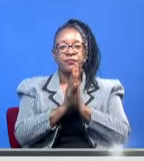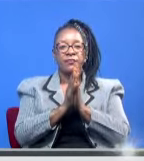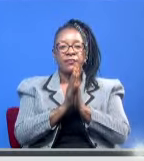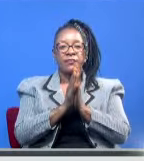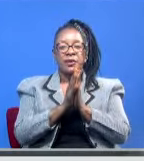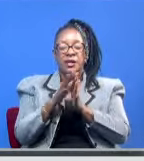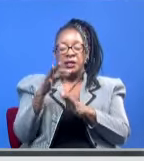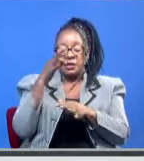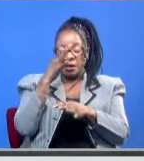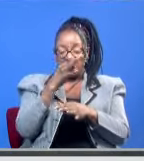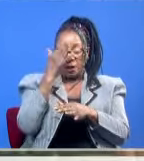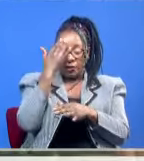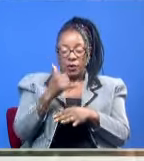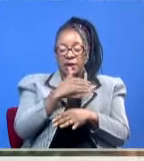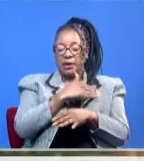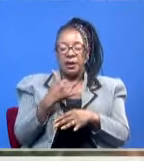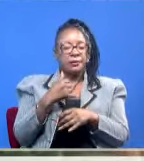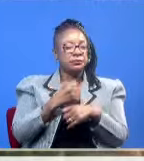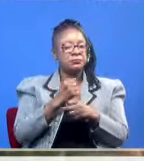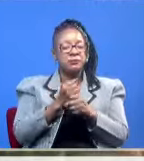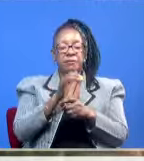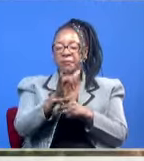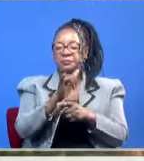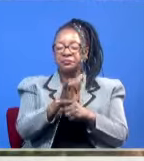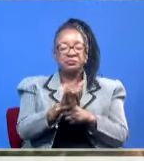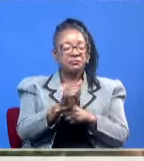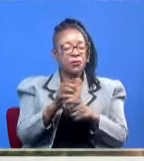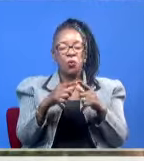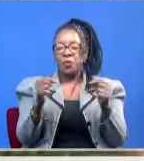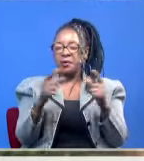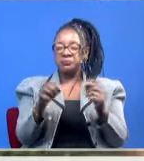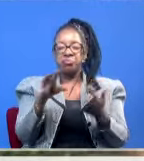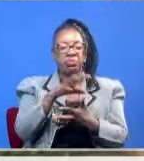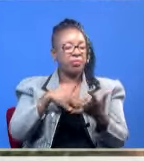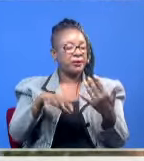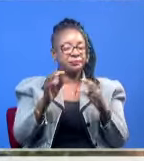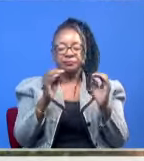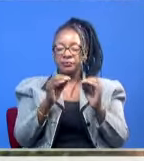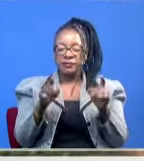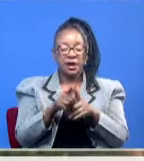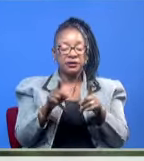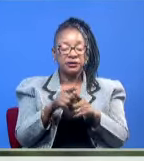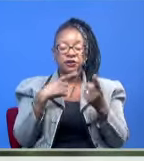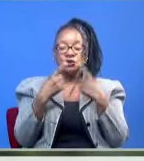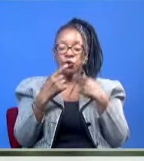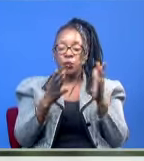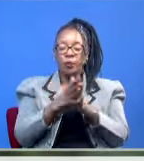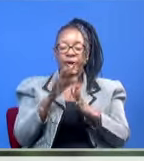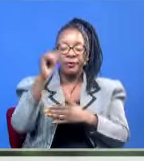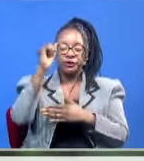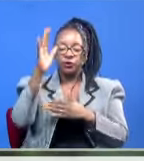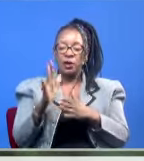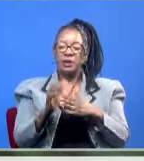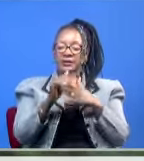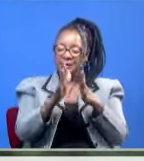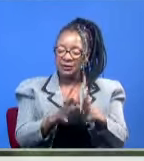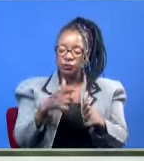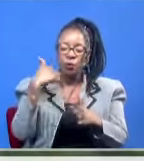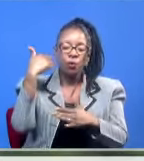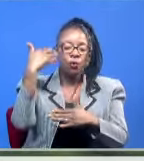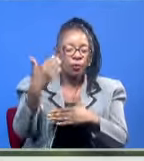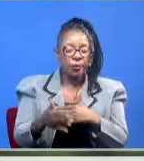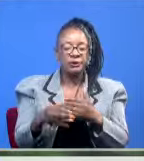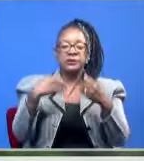Anthony Muheria is not looking to mince his words as he addresses the political leaders who often feel entitled to be given